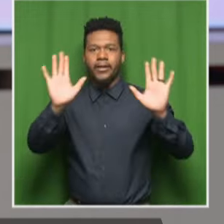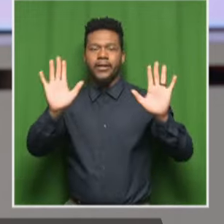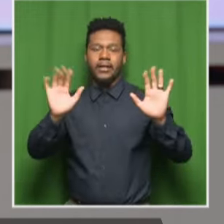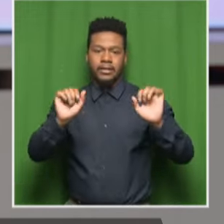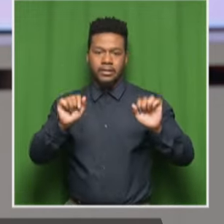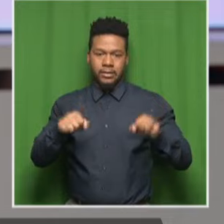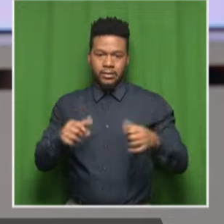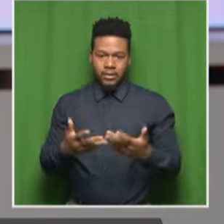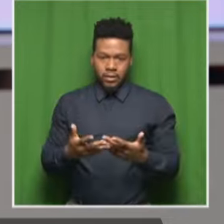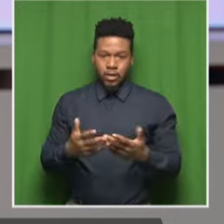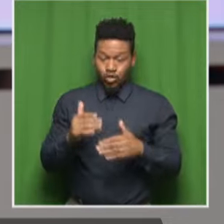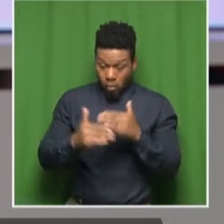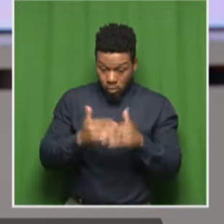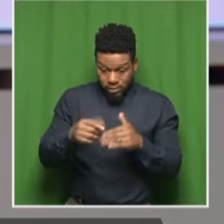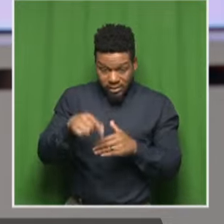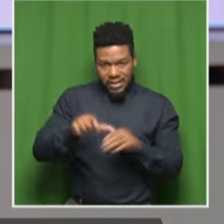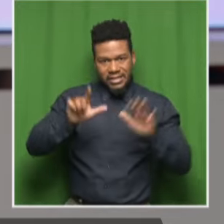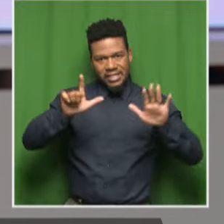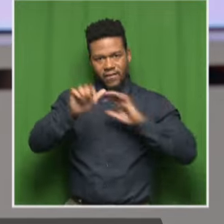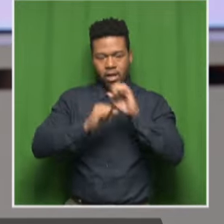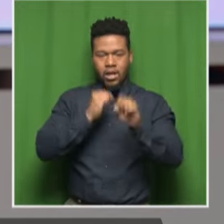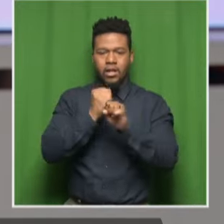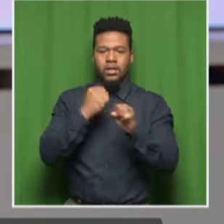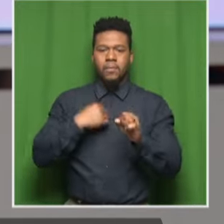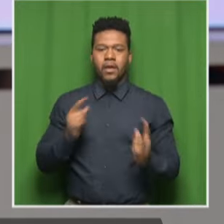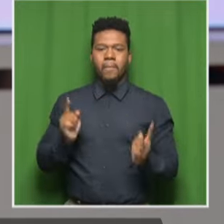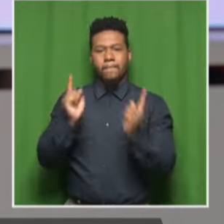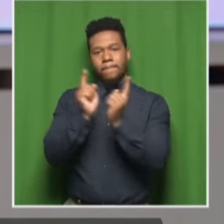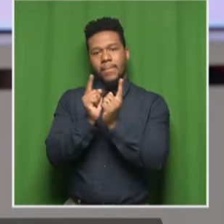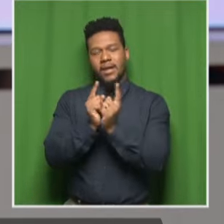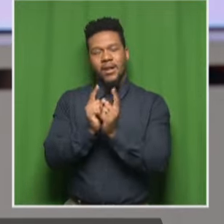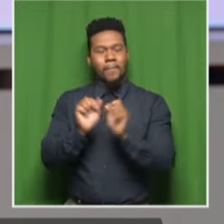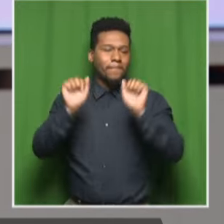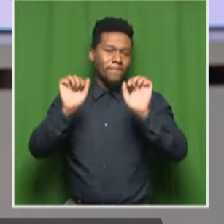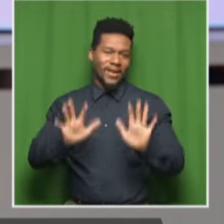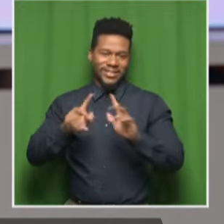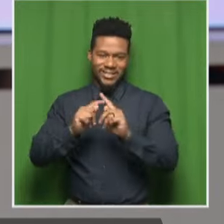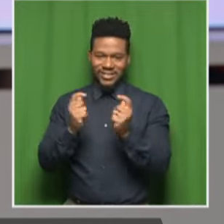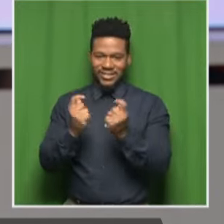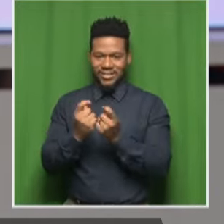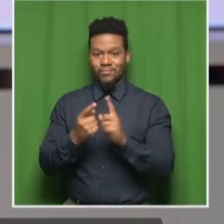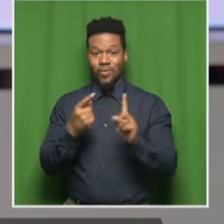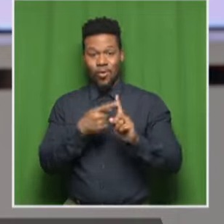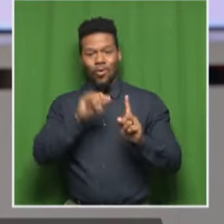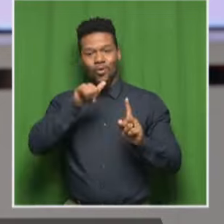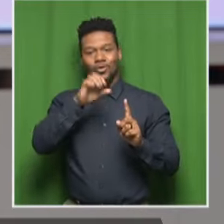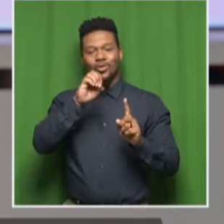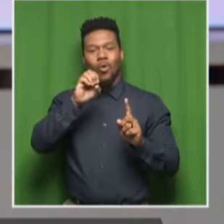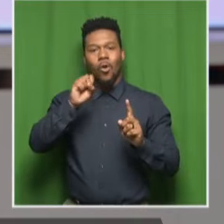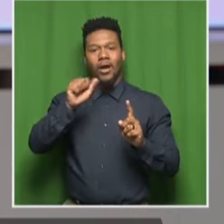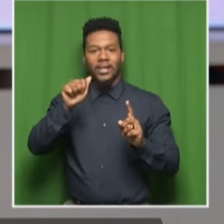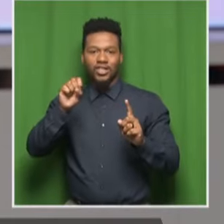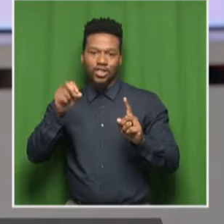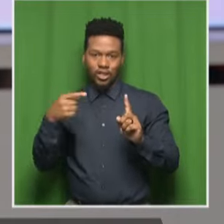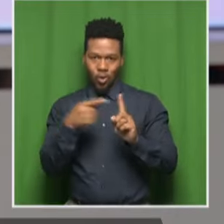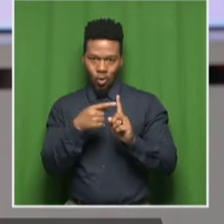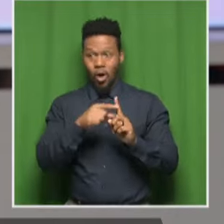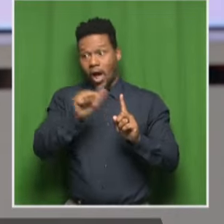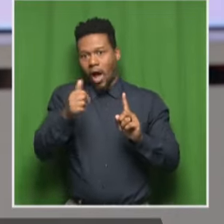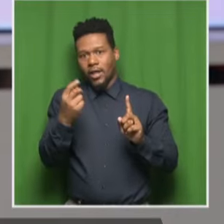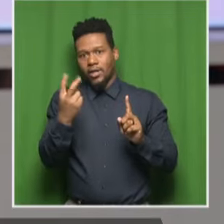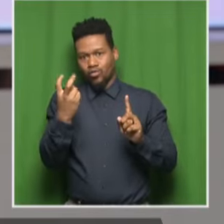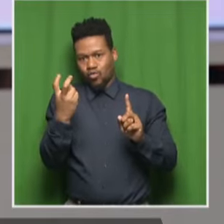in the process of this whole 7 years thing, I met a wonderful team that I have right now, Joash being one of them, and there's two guys behind.